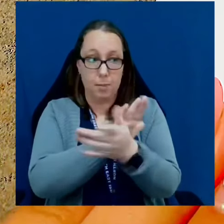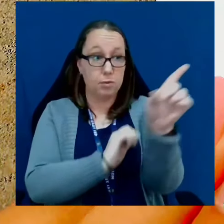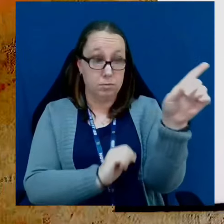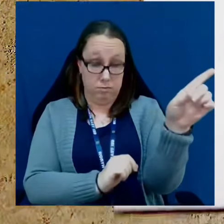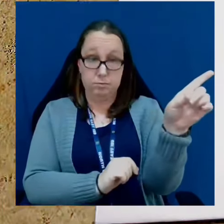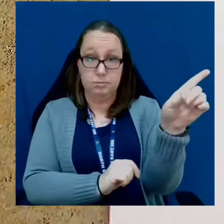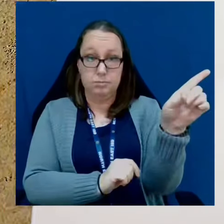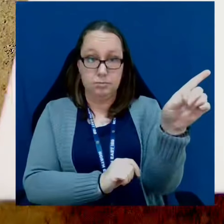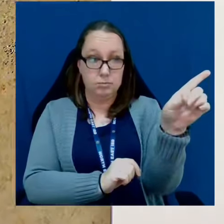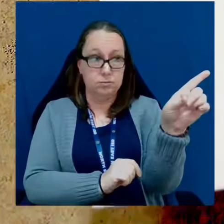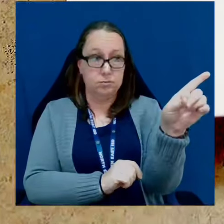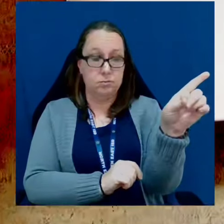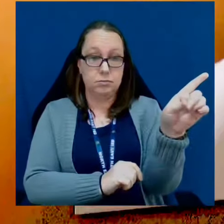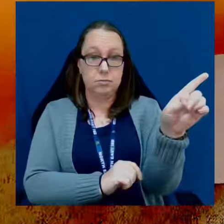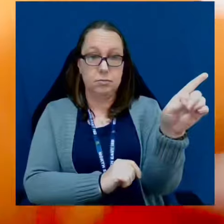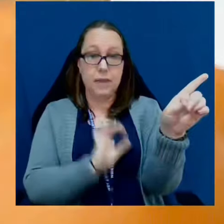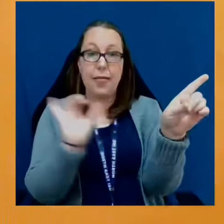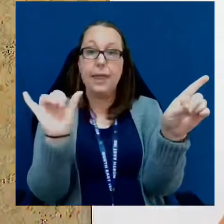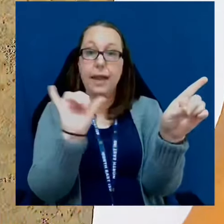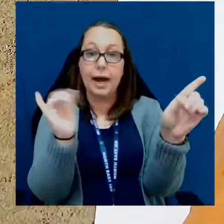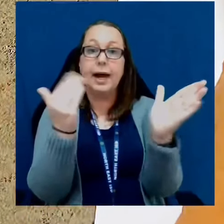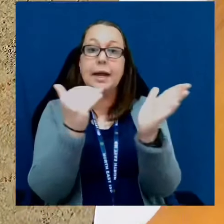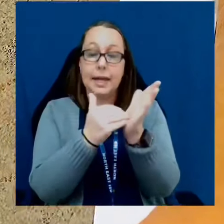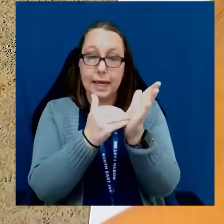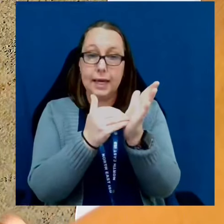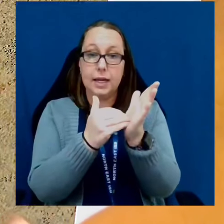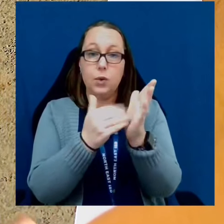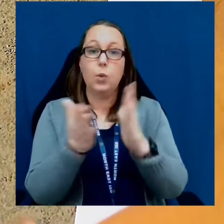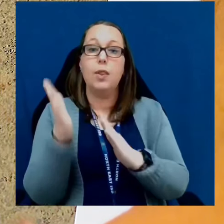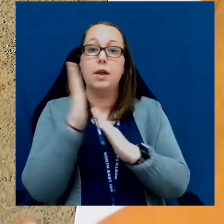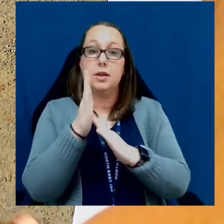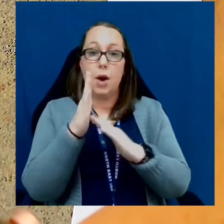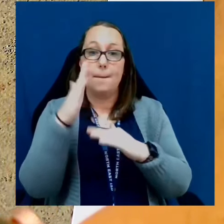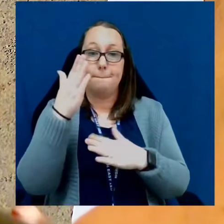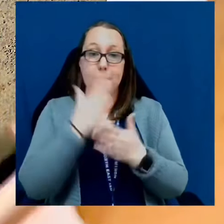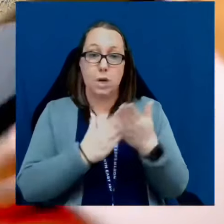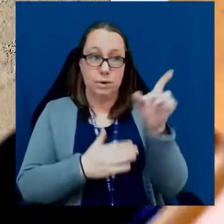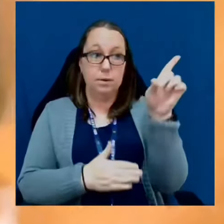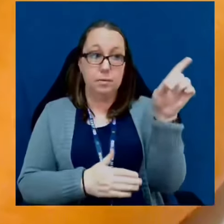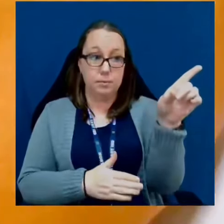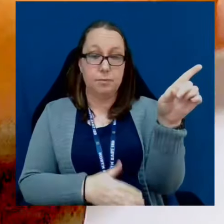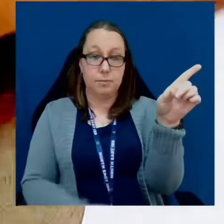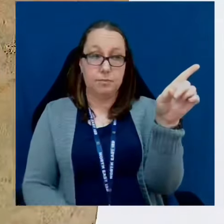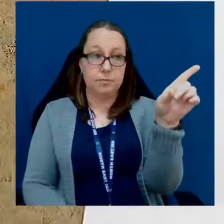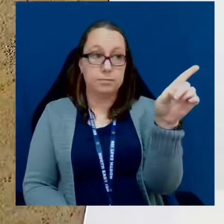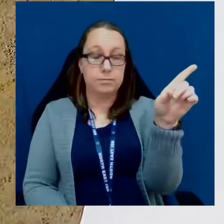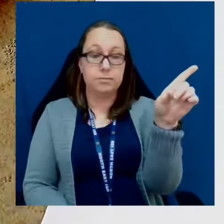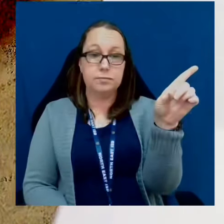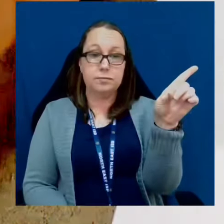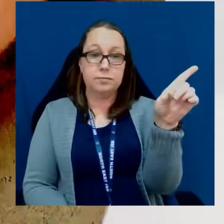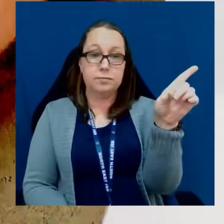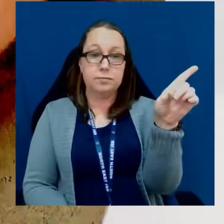Lightly crease your paper there, and then you're going to bring the top edge towards the center as well. So what you do is you create